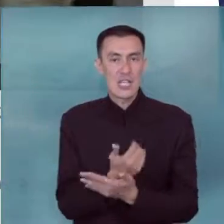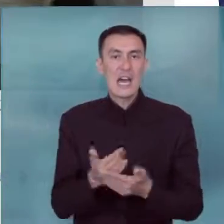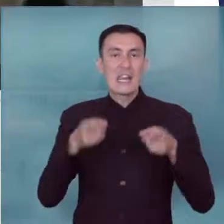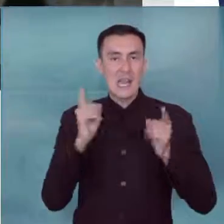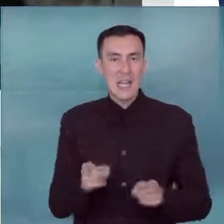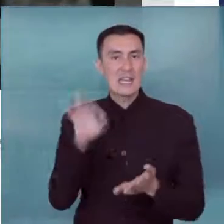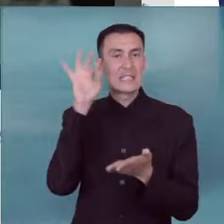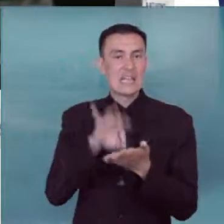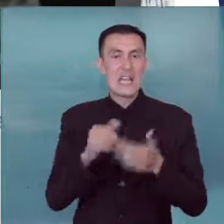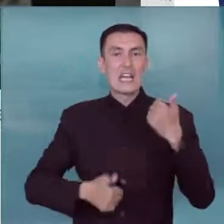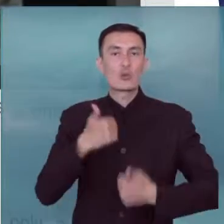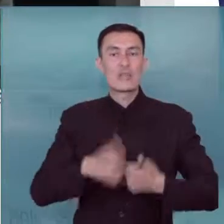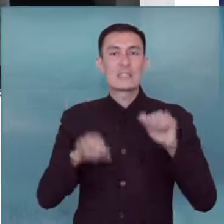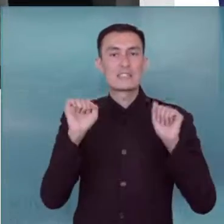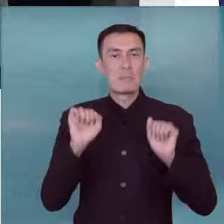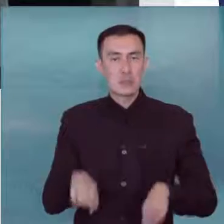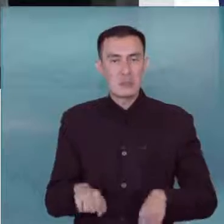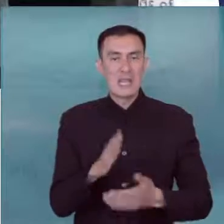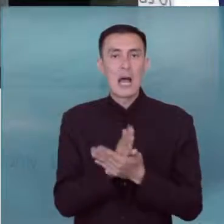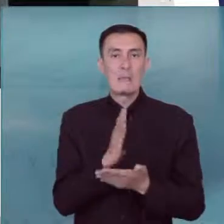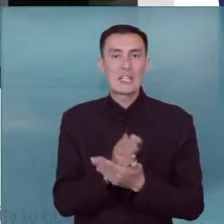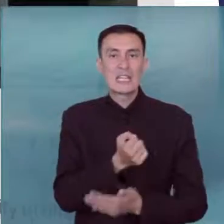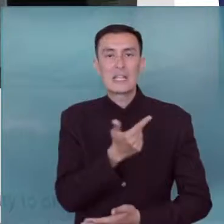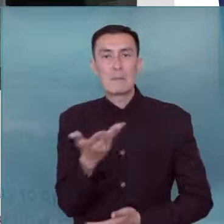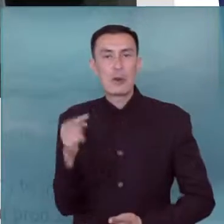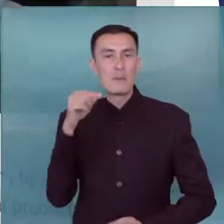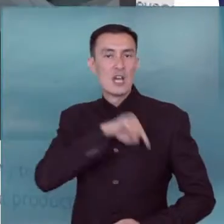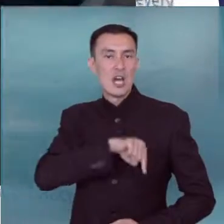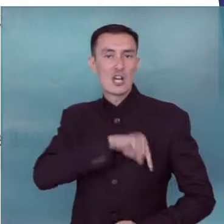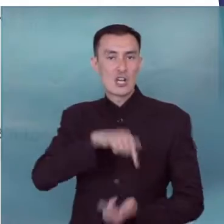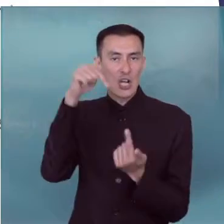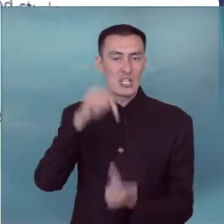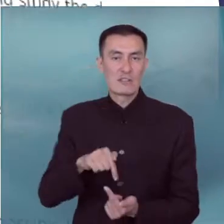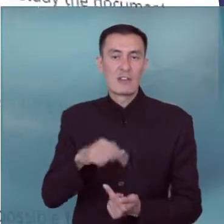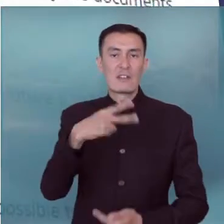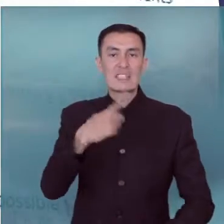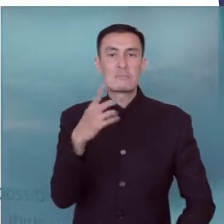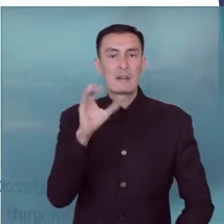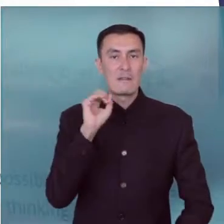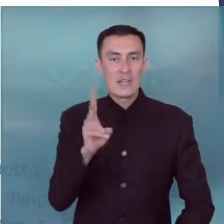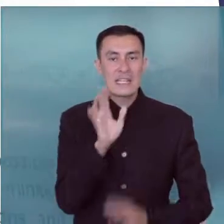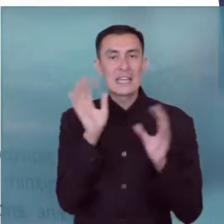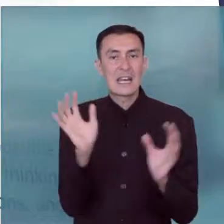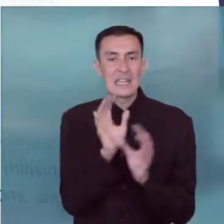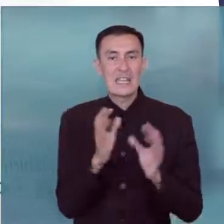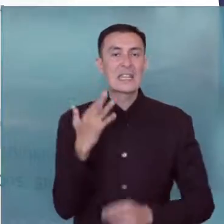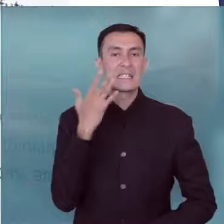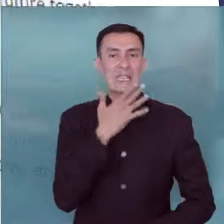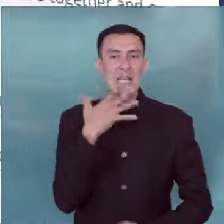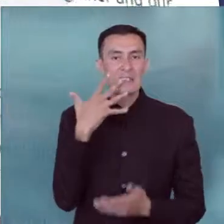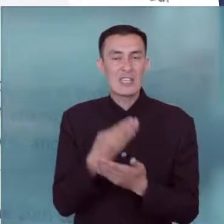imminent disappearance of more than half of existing profession. Pragmatism, the change of some habits and stereotypes, and the ability to